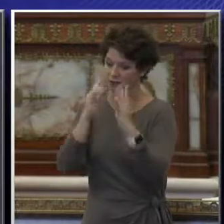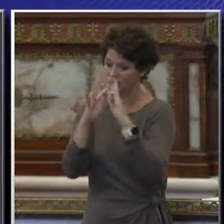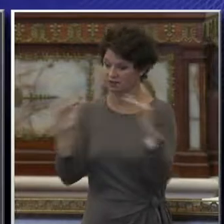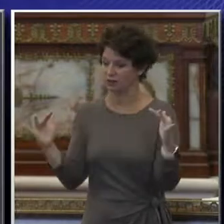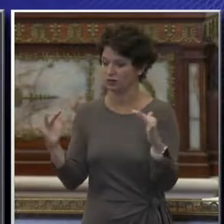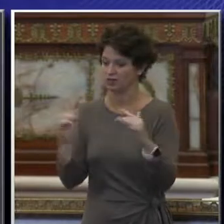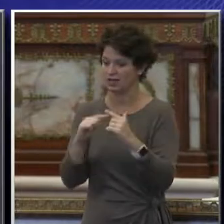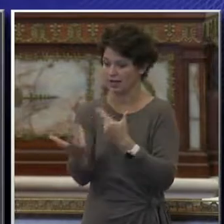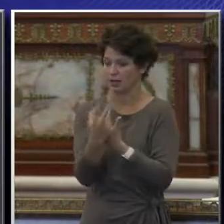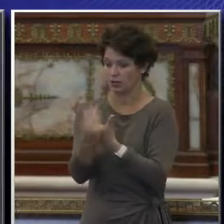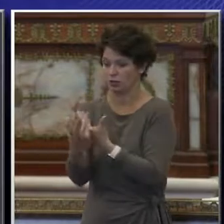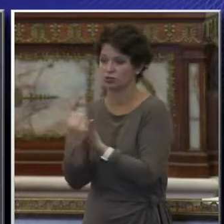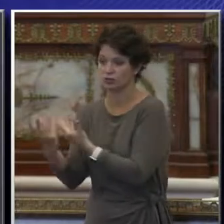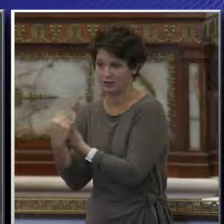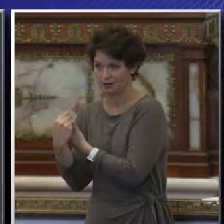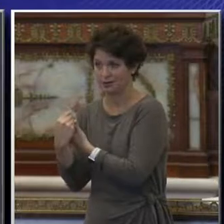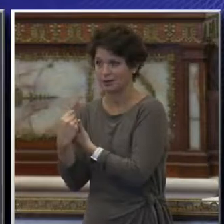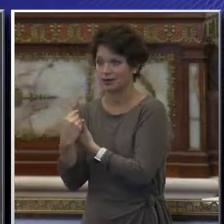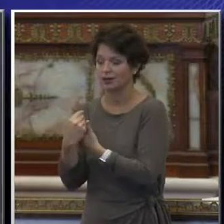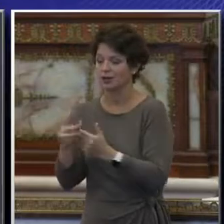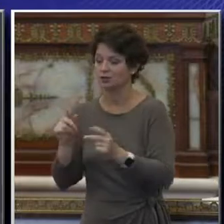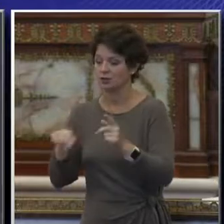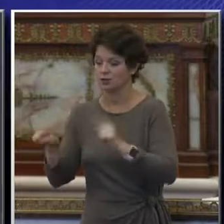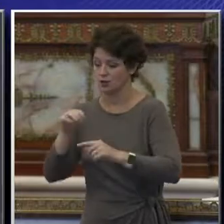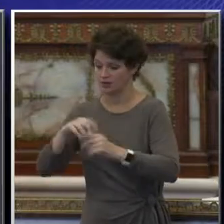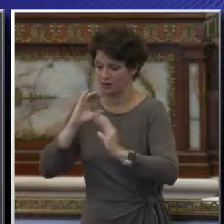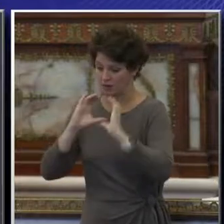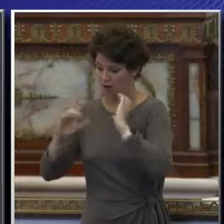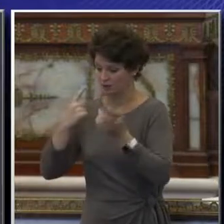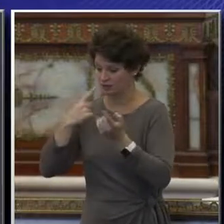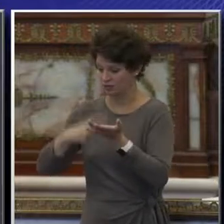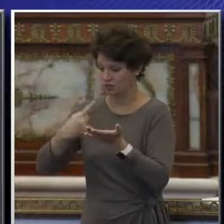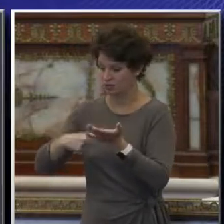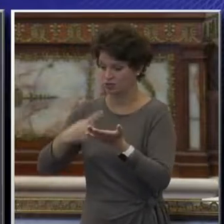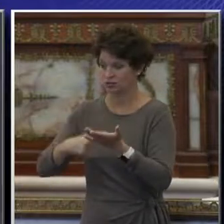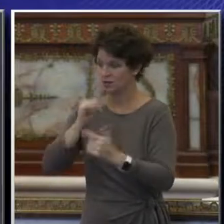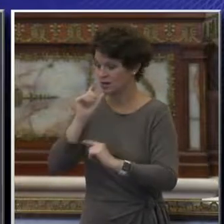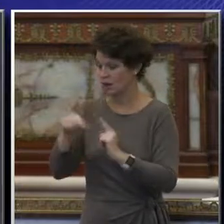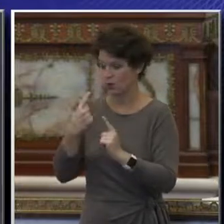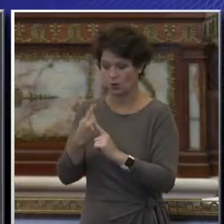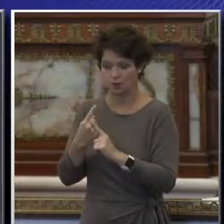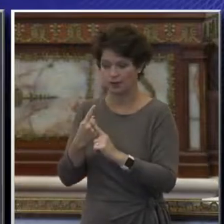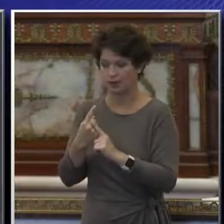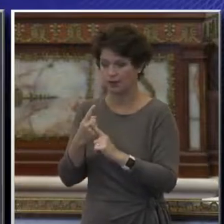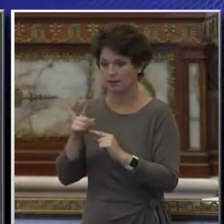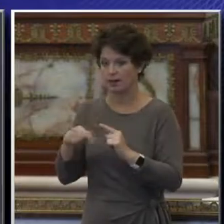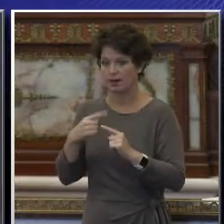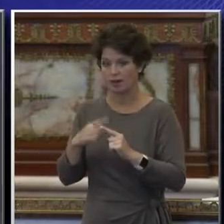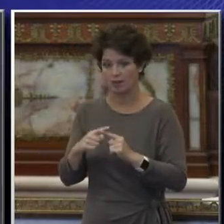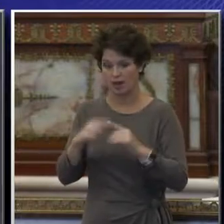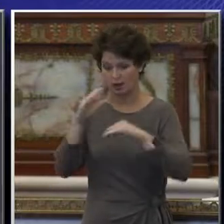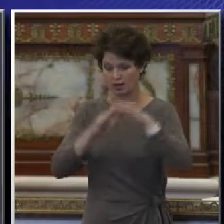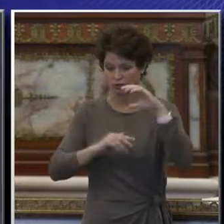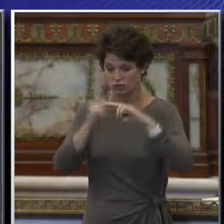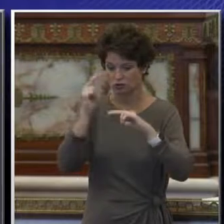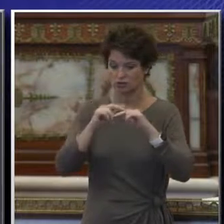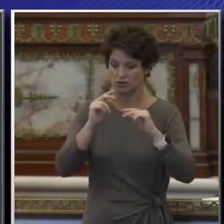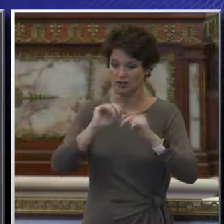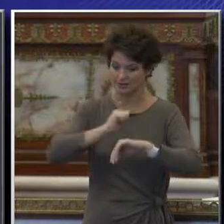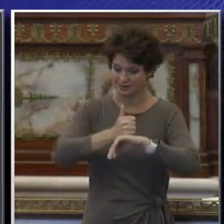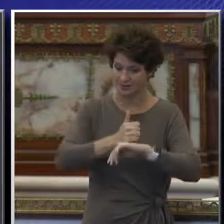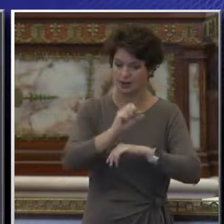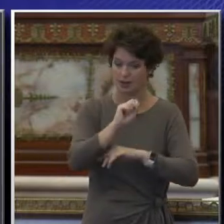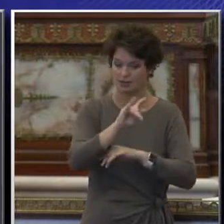and inclusion. So those are part of the conversations as well. And not only on the construction and building of the site, but